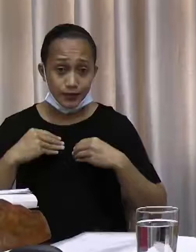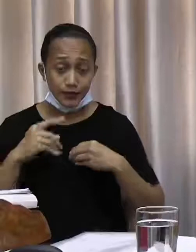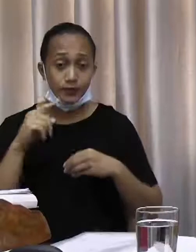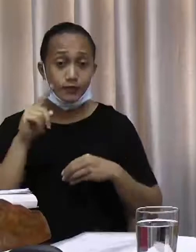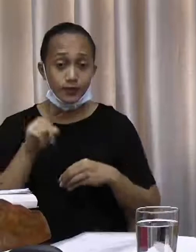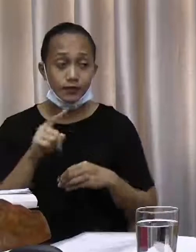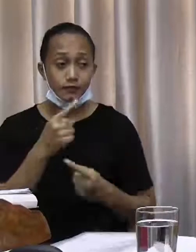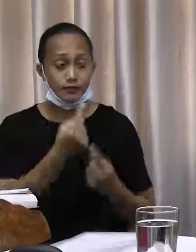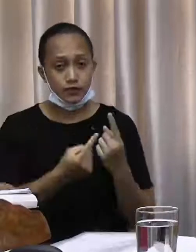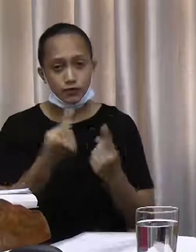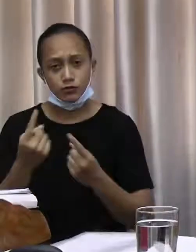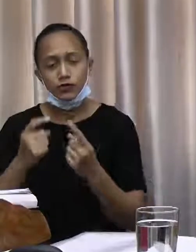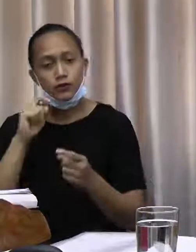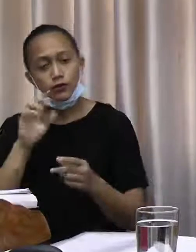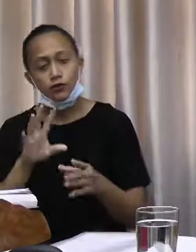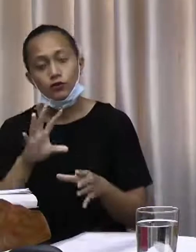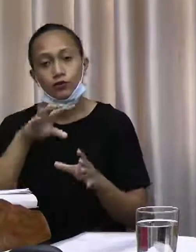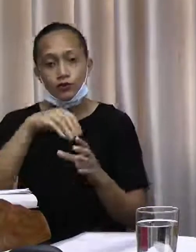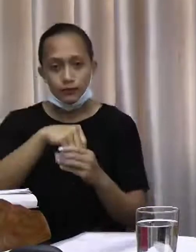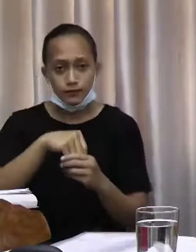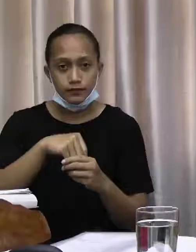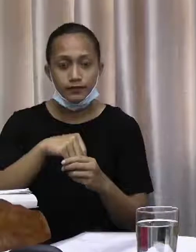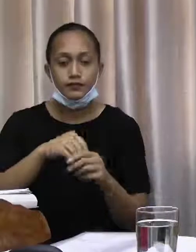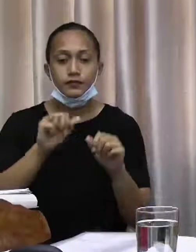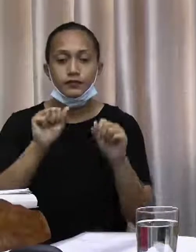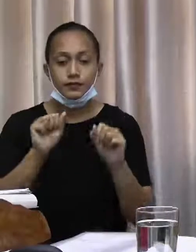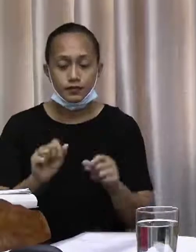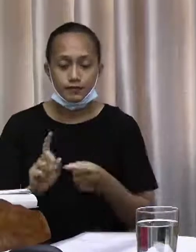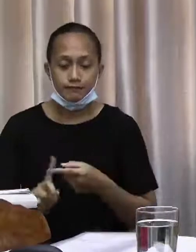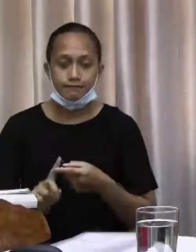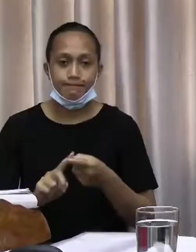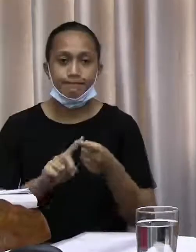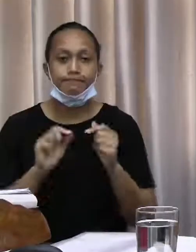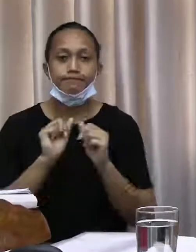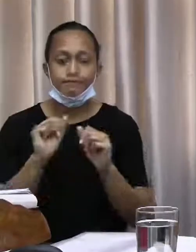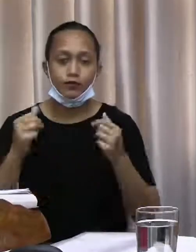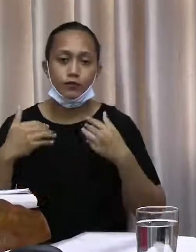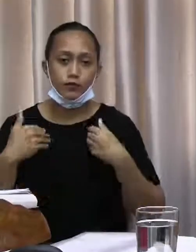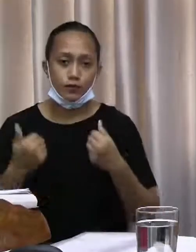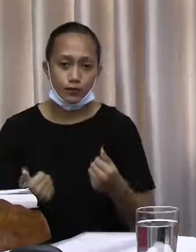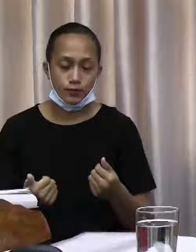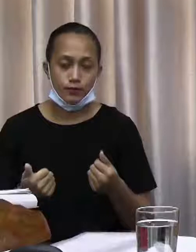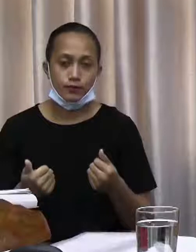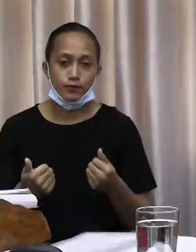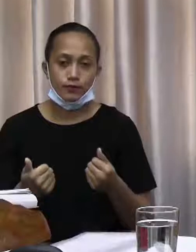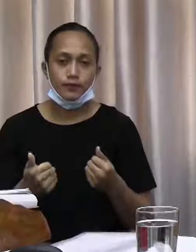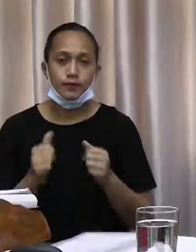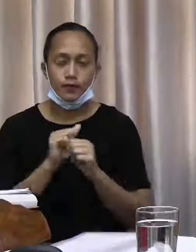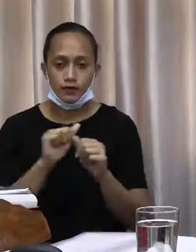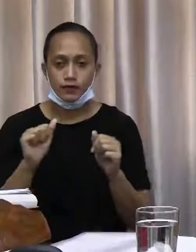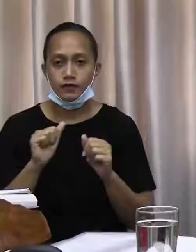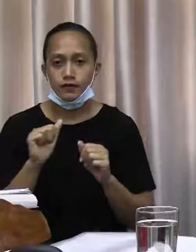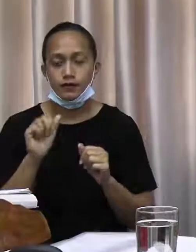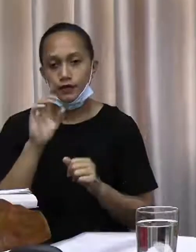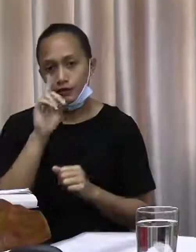each one of us contributes to maintaining our well-being and the health of our